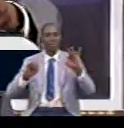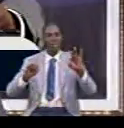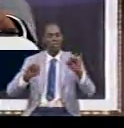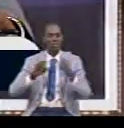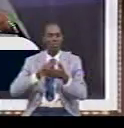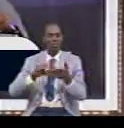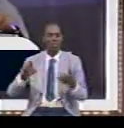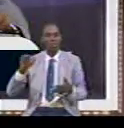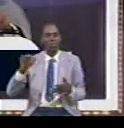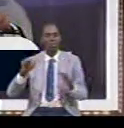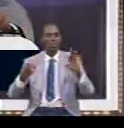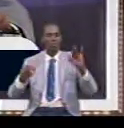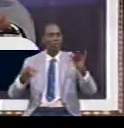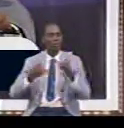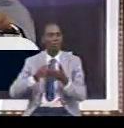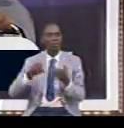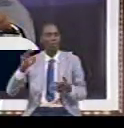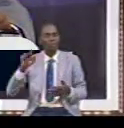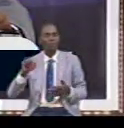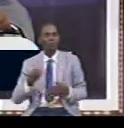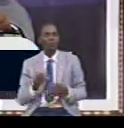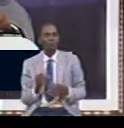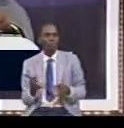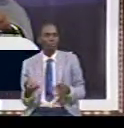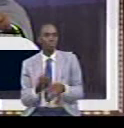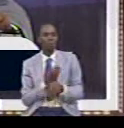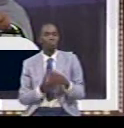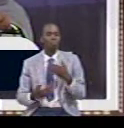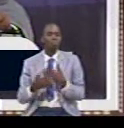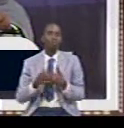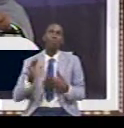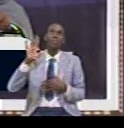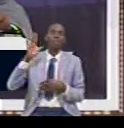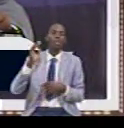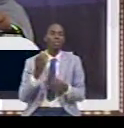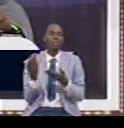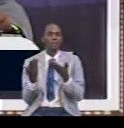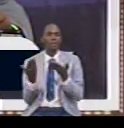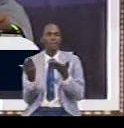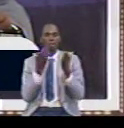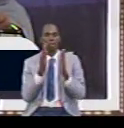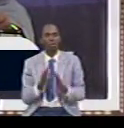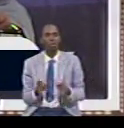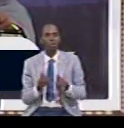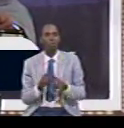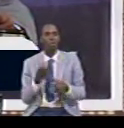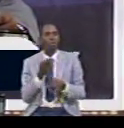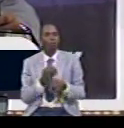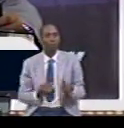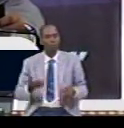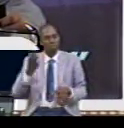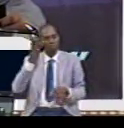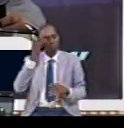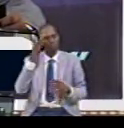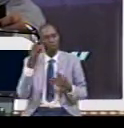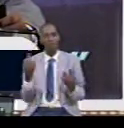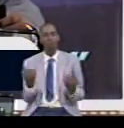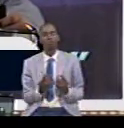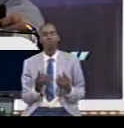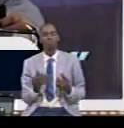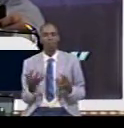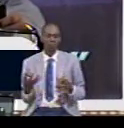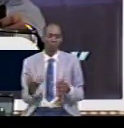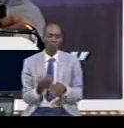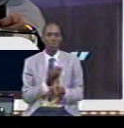Psalm 19, verse 13, keep back thy servant also from presumptuous sins. Keep back